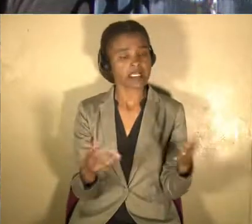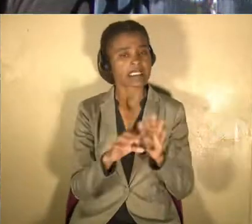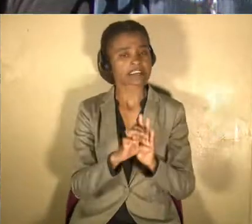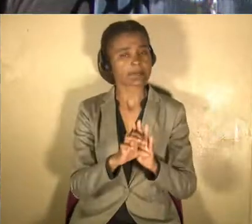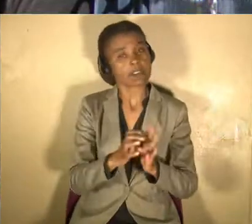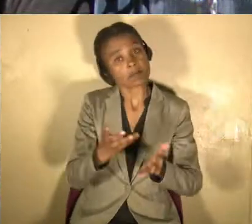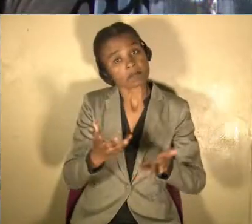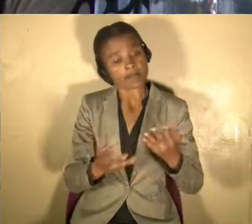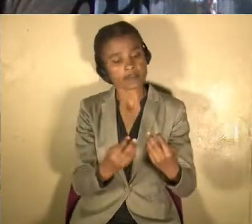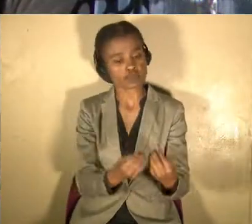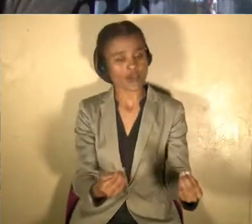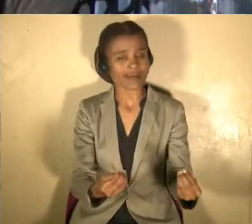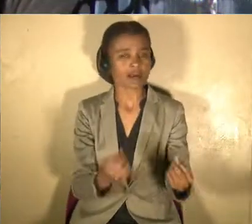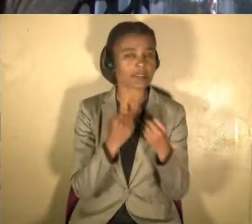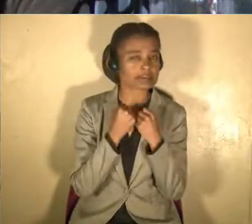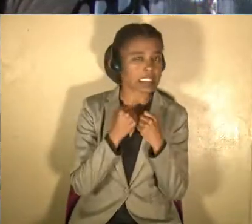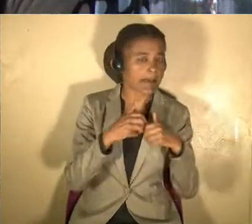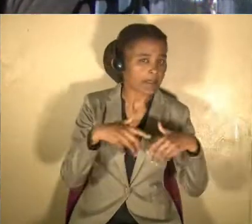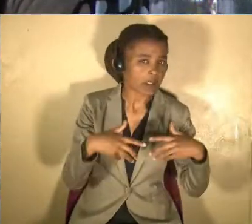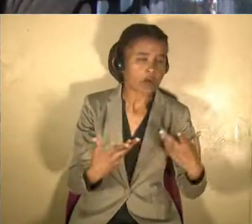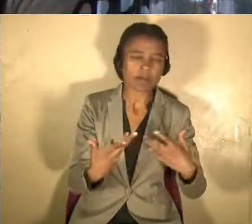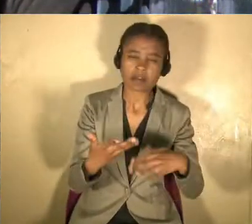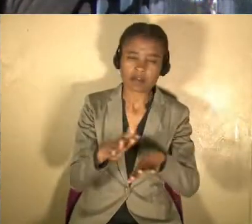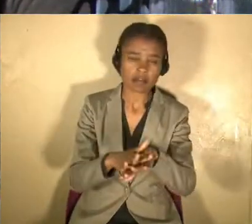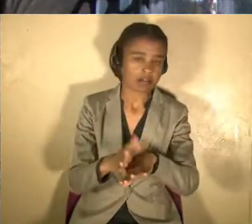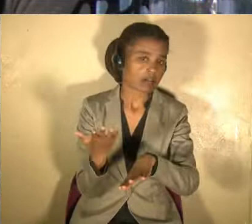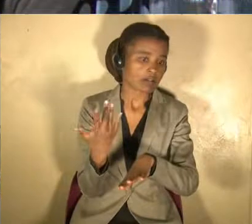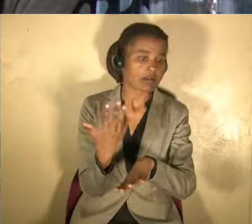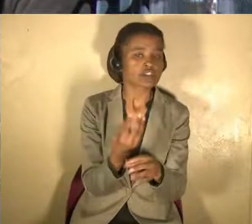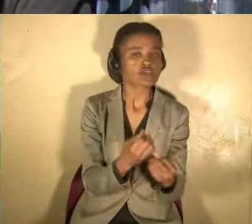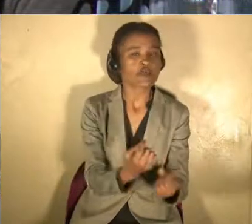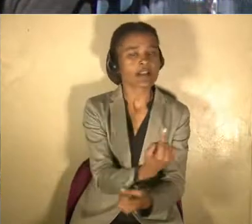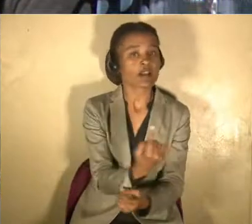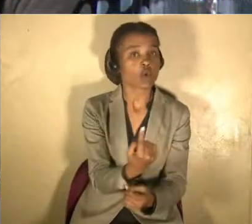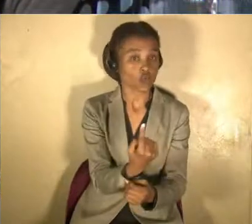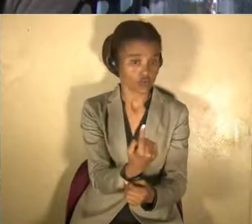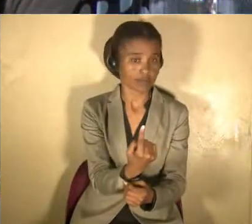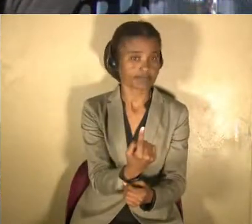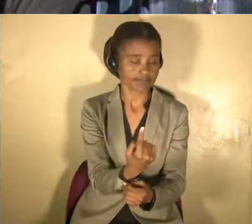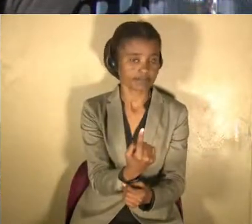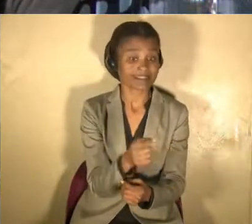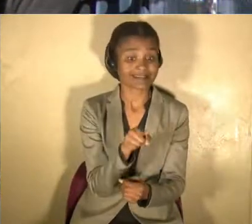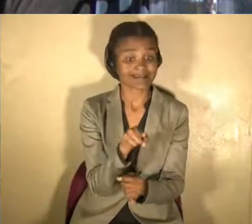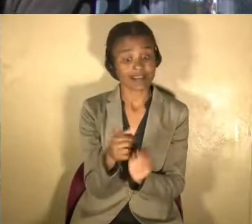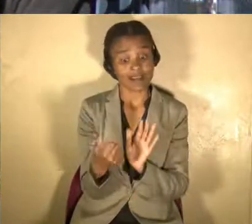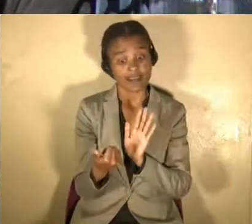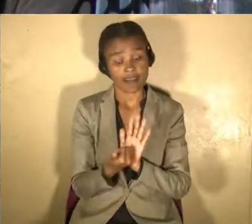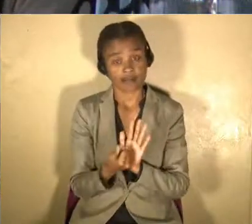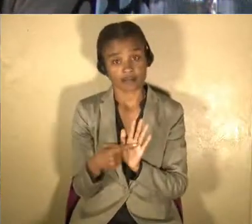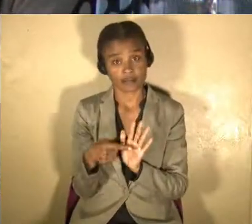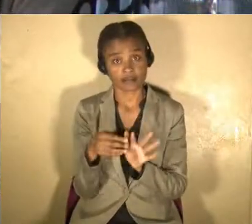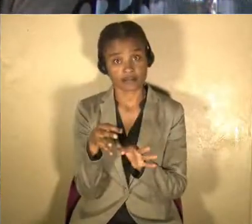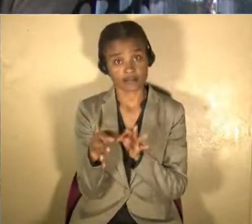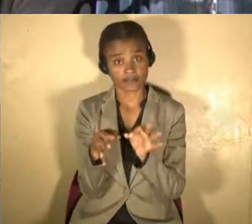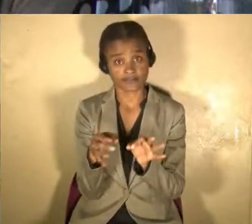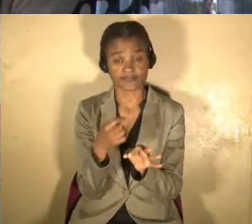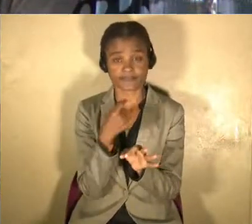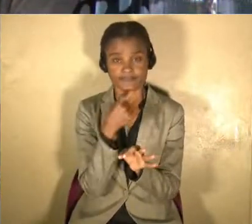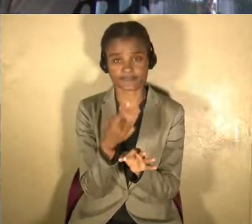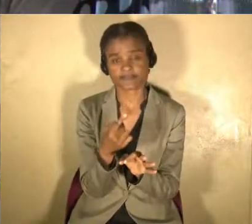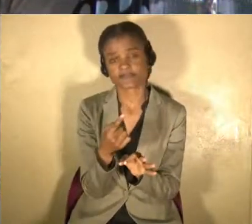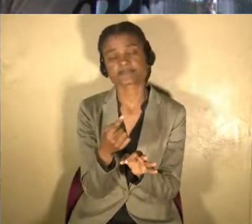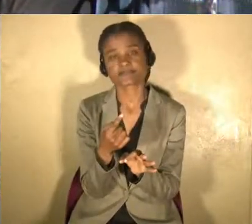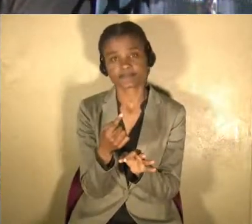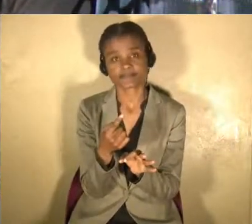households. Children's Act makes a provision for hangwana ali in a